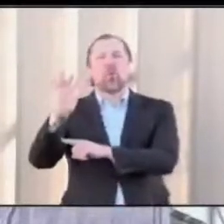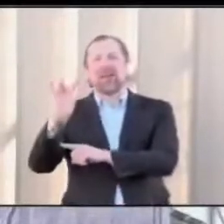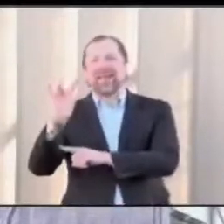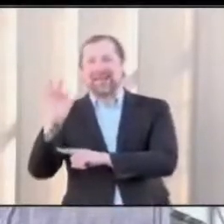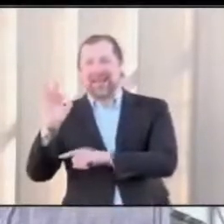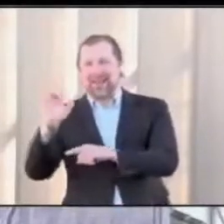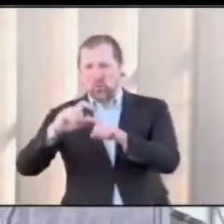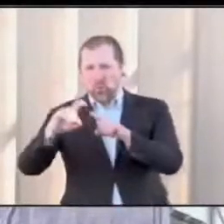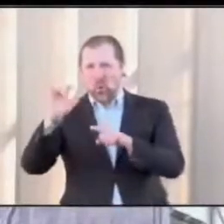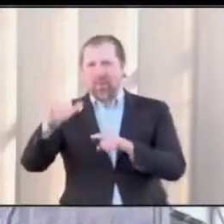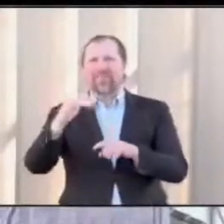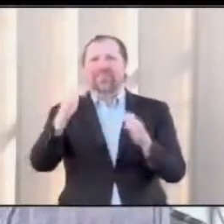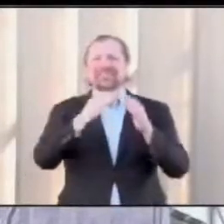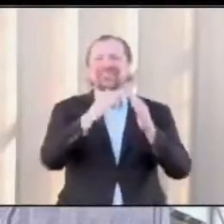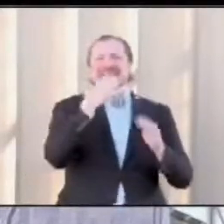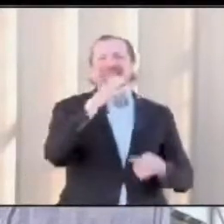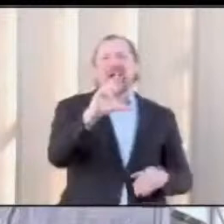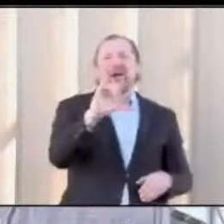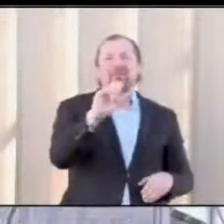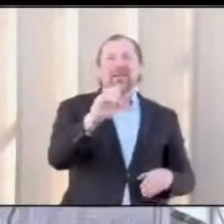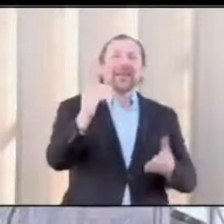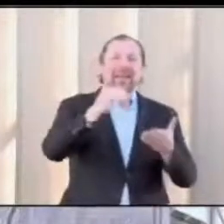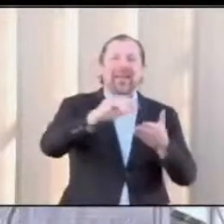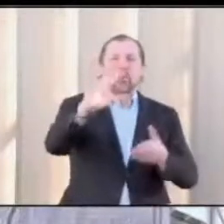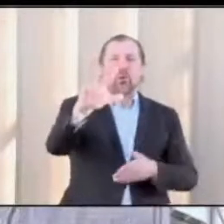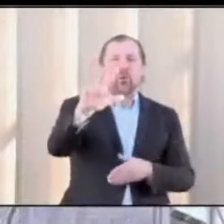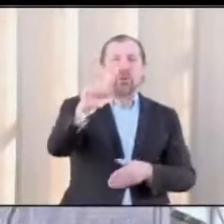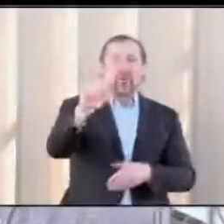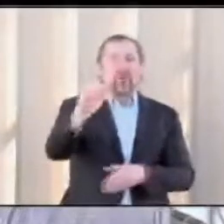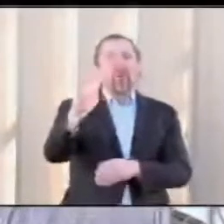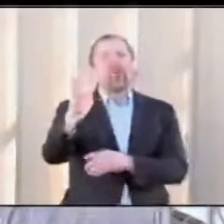310-456-2489. That's the city hotline. That's